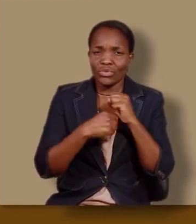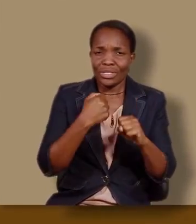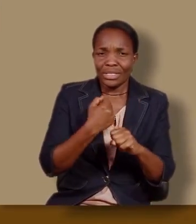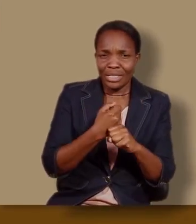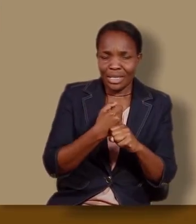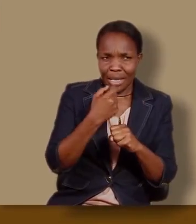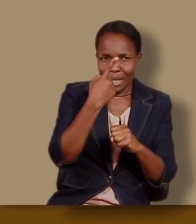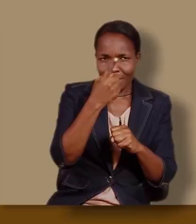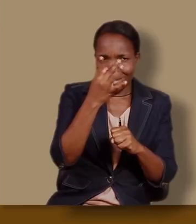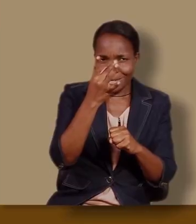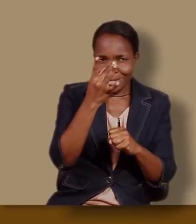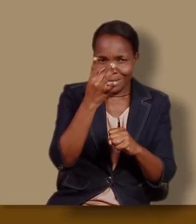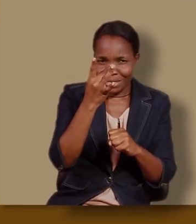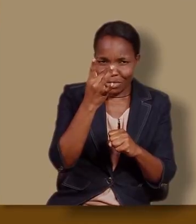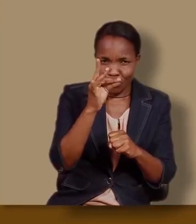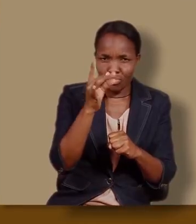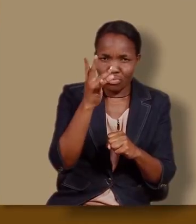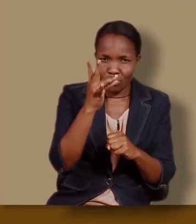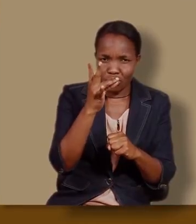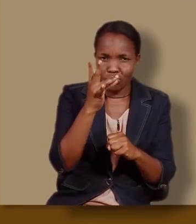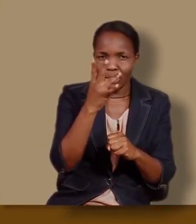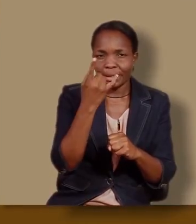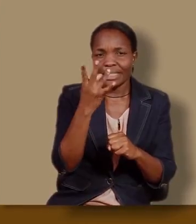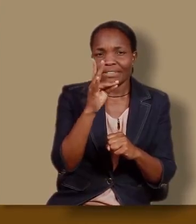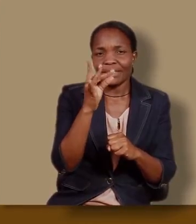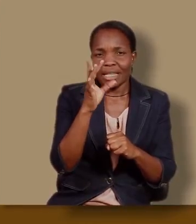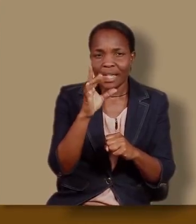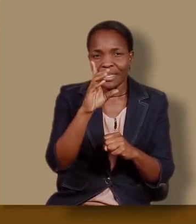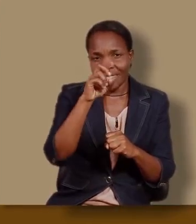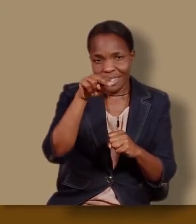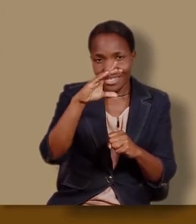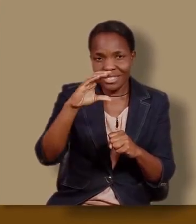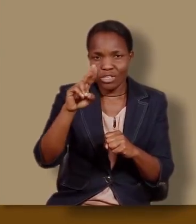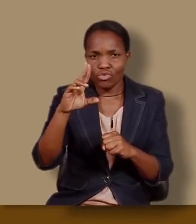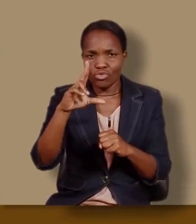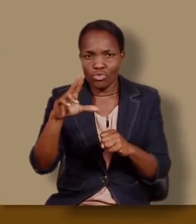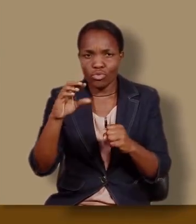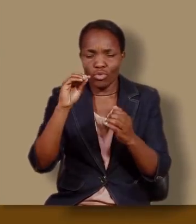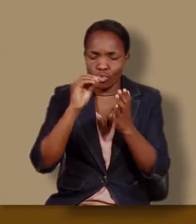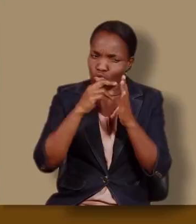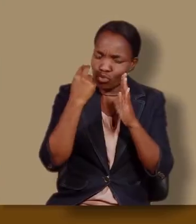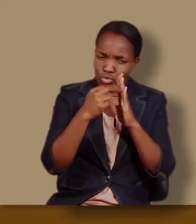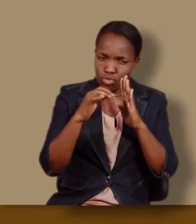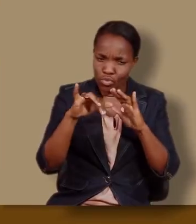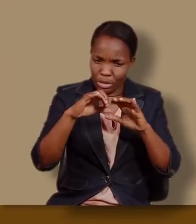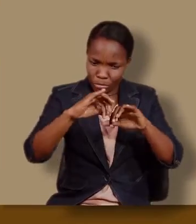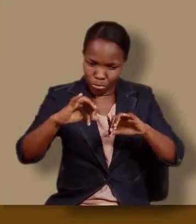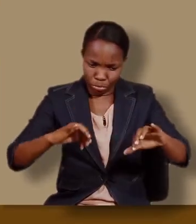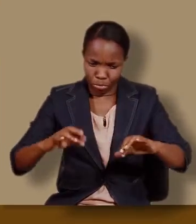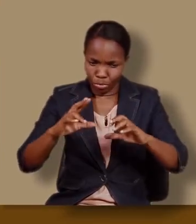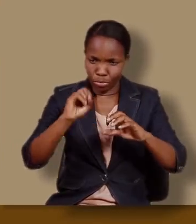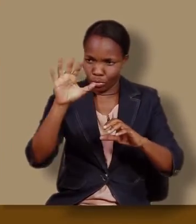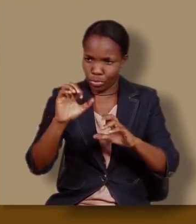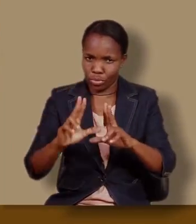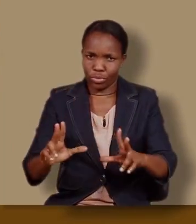Dutch colonizers began establishing laws and regulations that separated white settlers and native Africans.